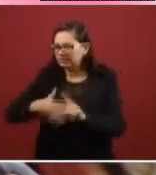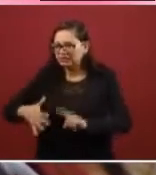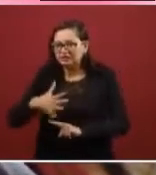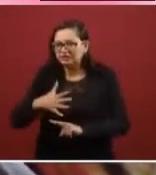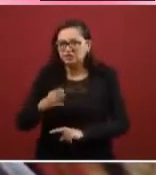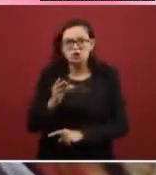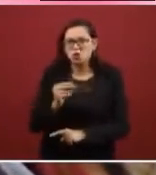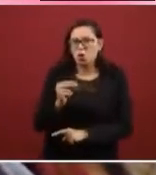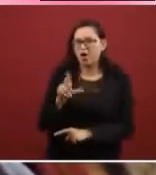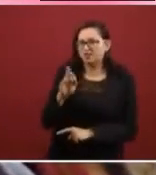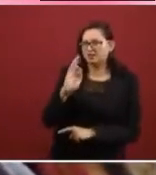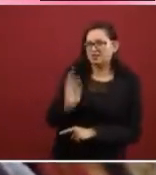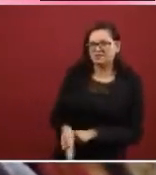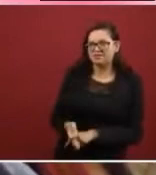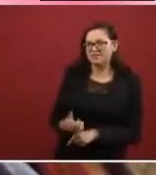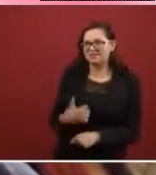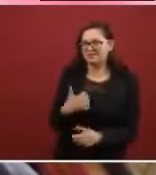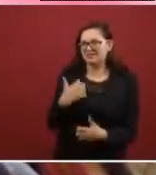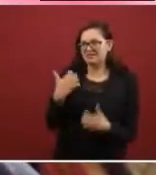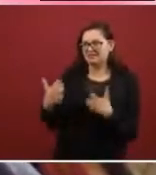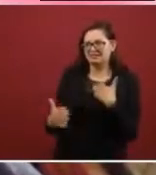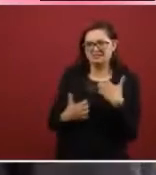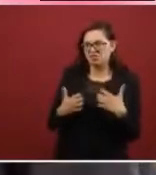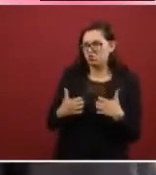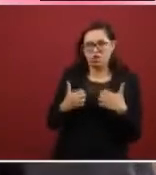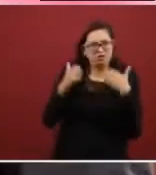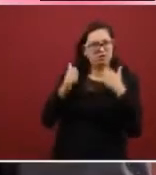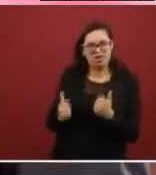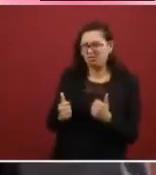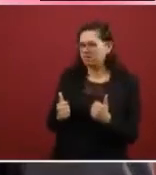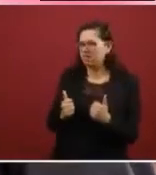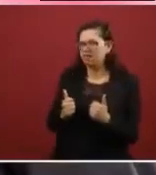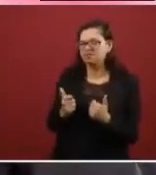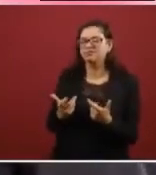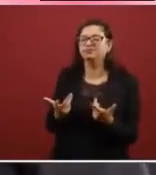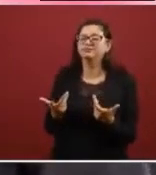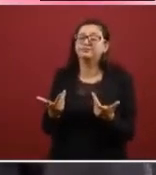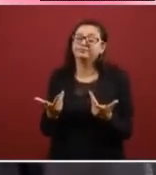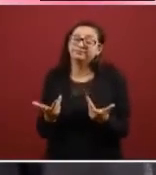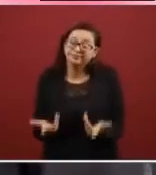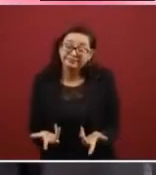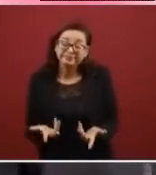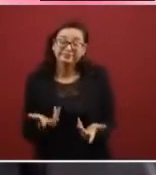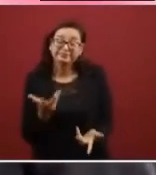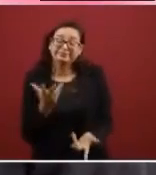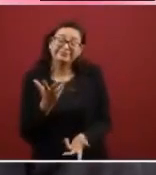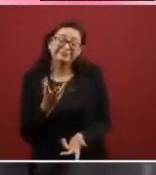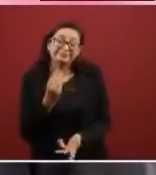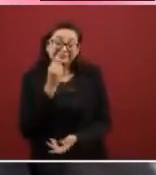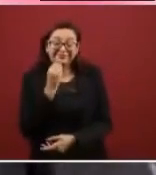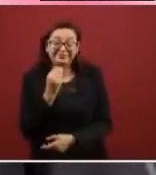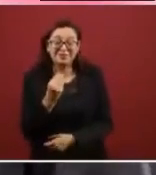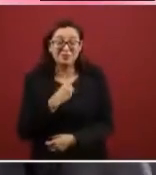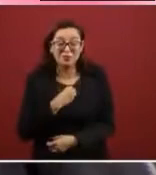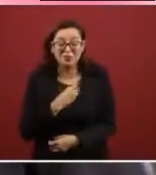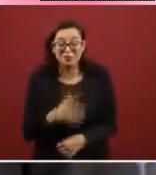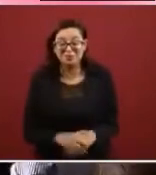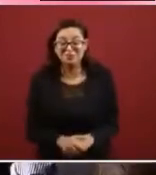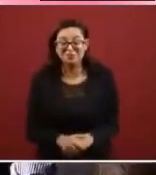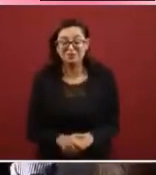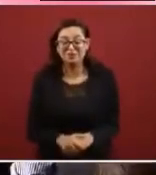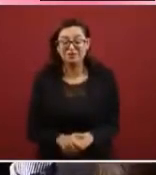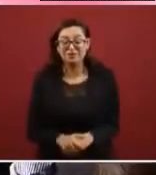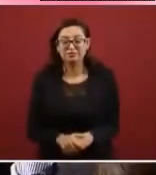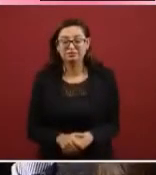Sin embargo, con eso termino. And on the other hand, I end with that, that I see it well. Antes,